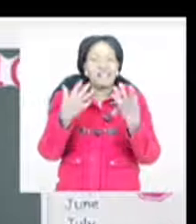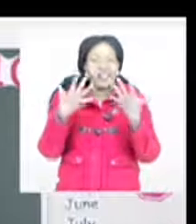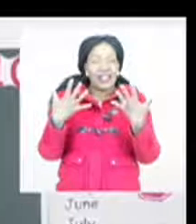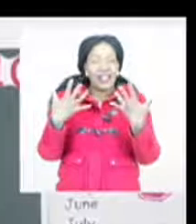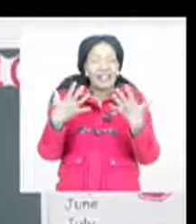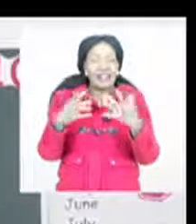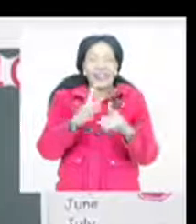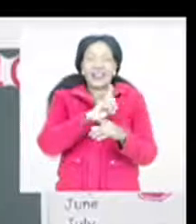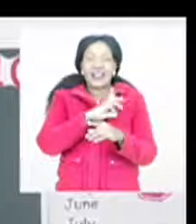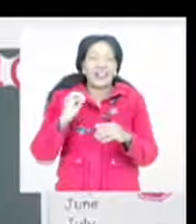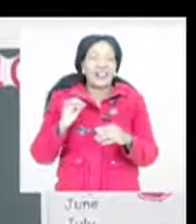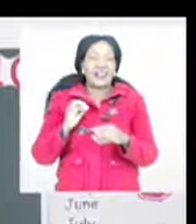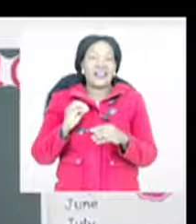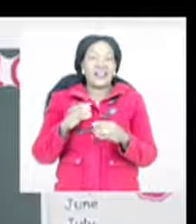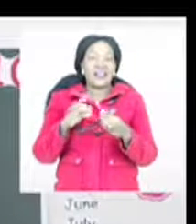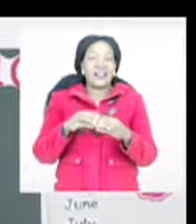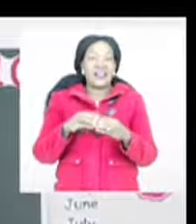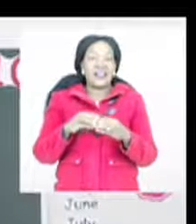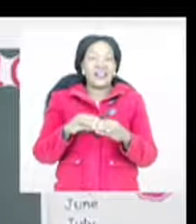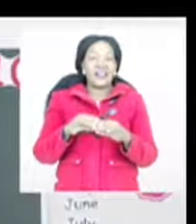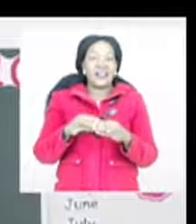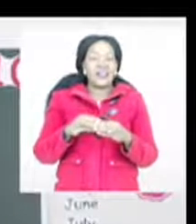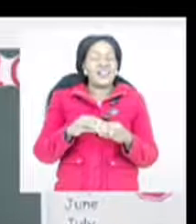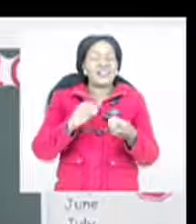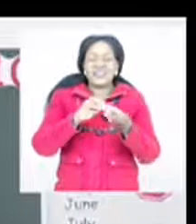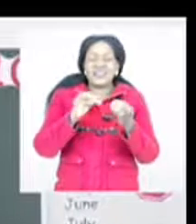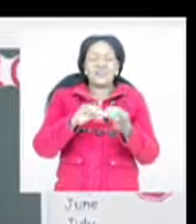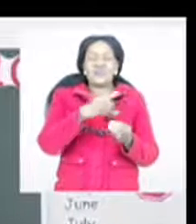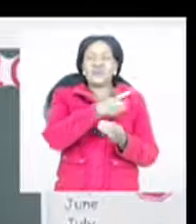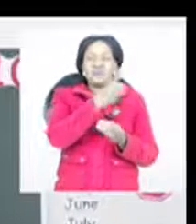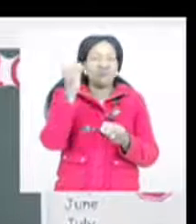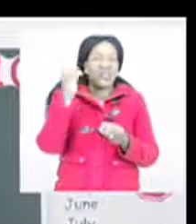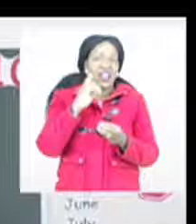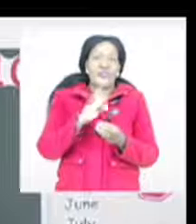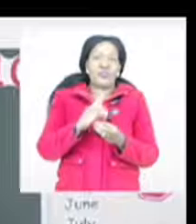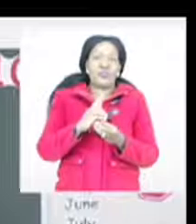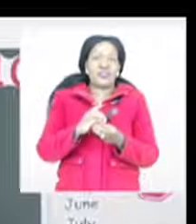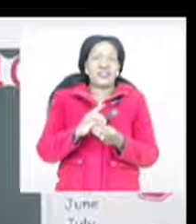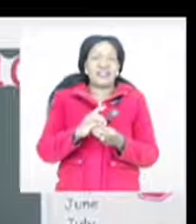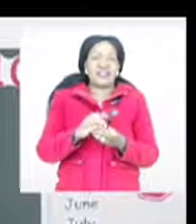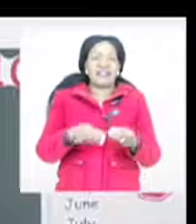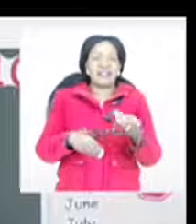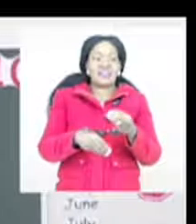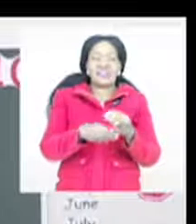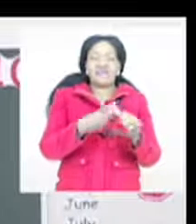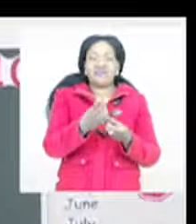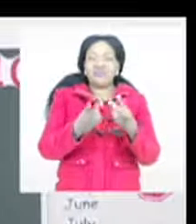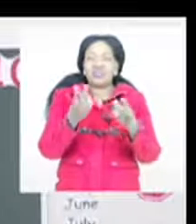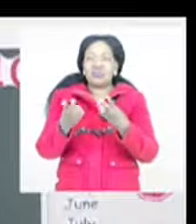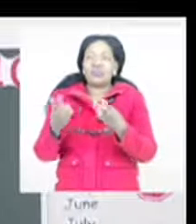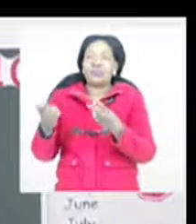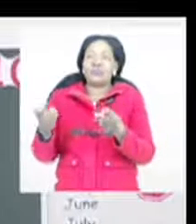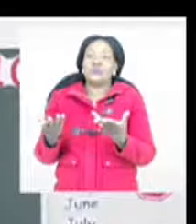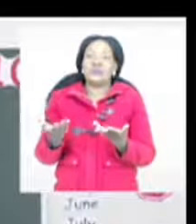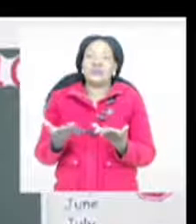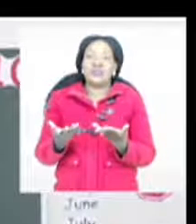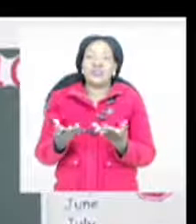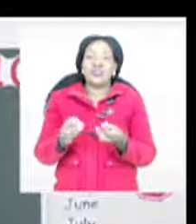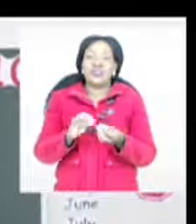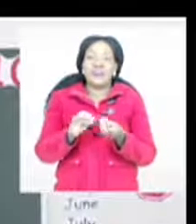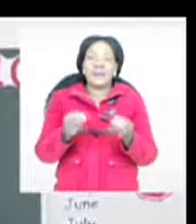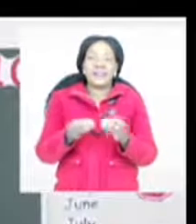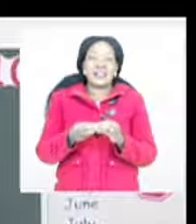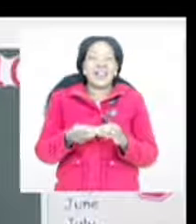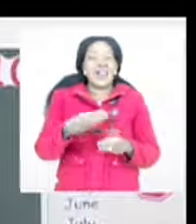10 toes, and there's numbers all around us. Things come in pairs, things come alone, and numbers are